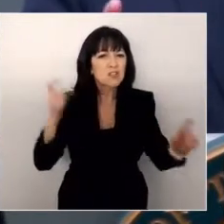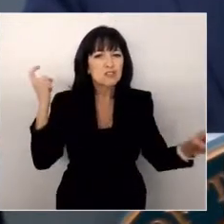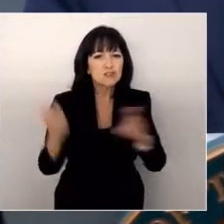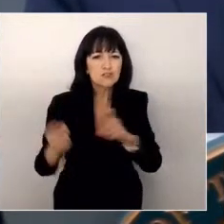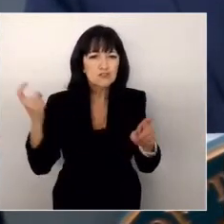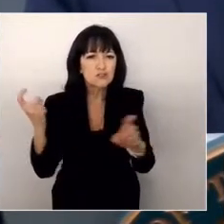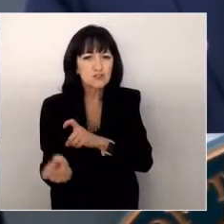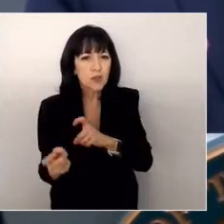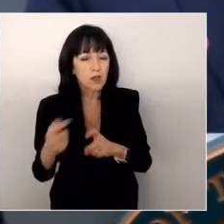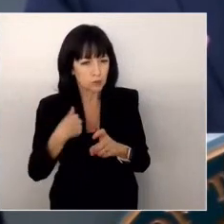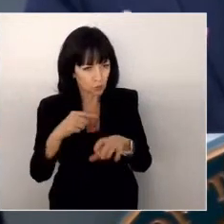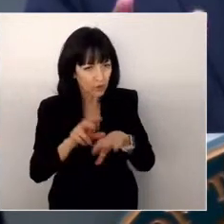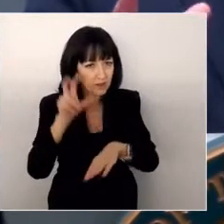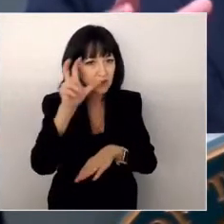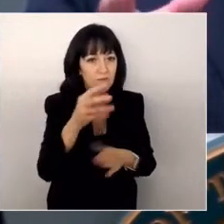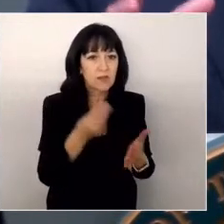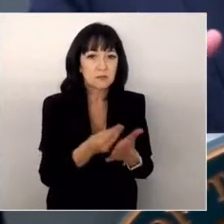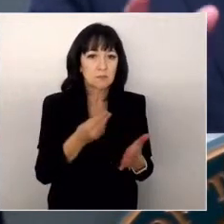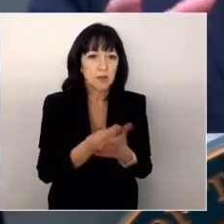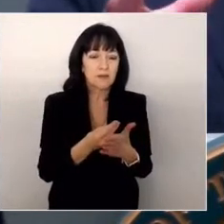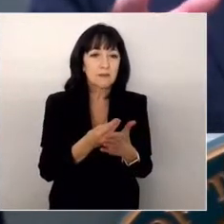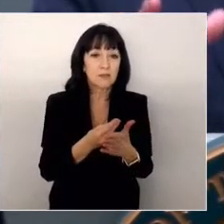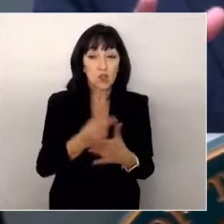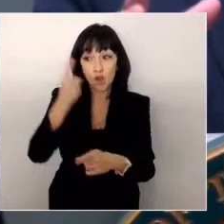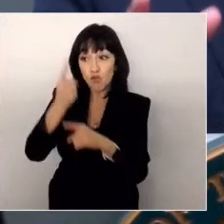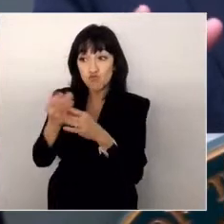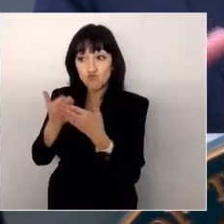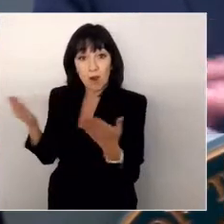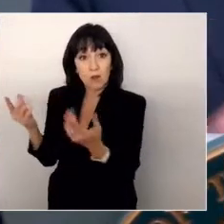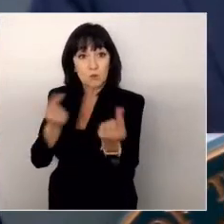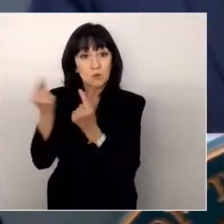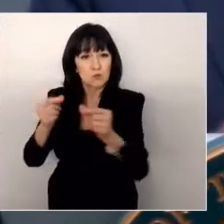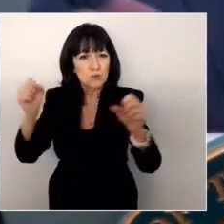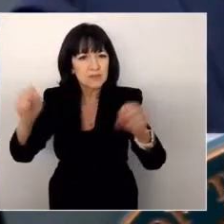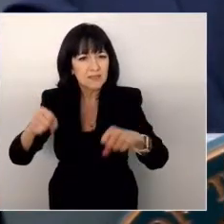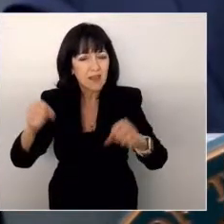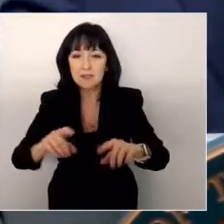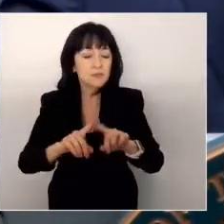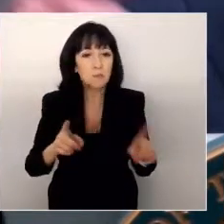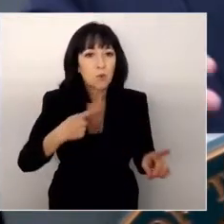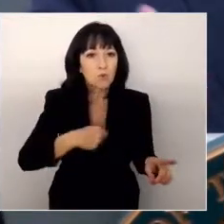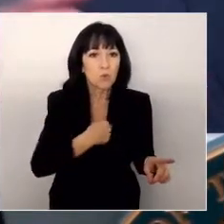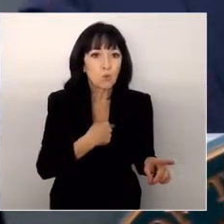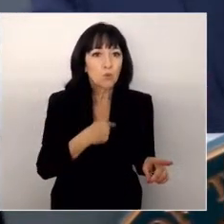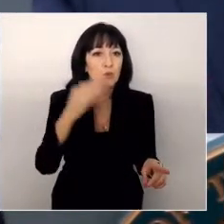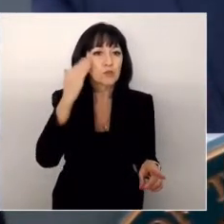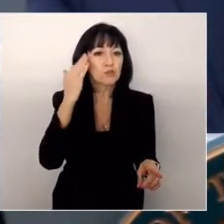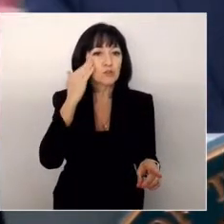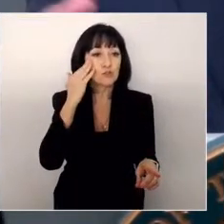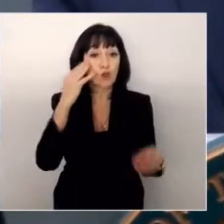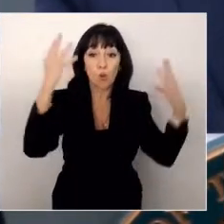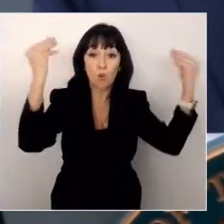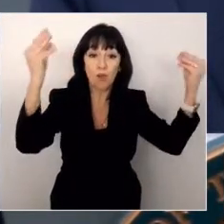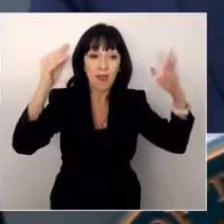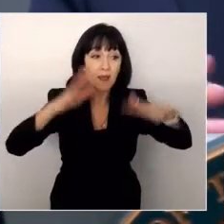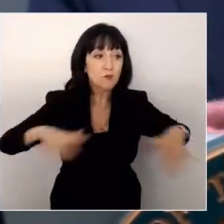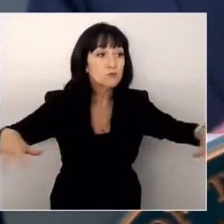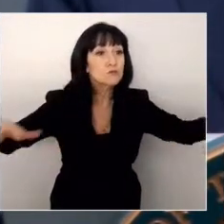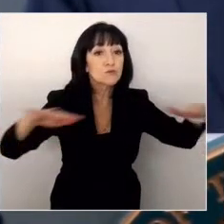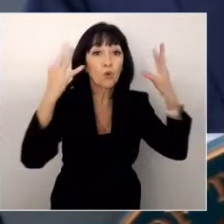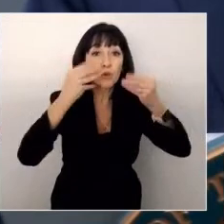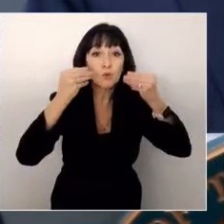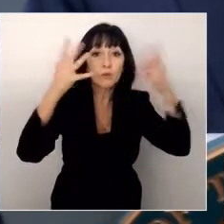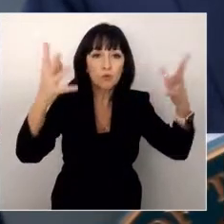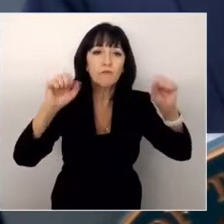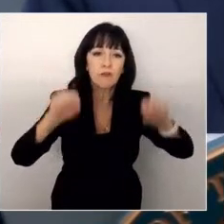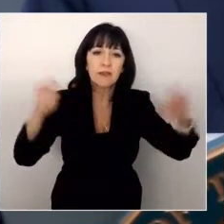right thing to do, but because we know that vibrant outdoor spaces help attract new workers and families to our